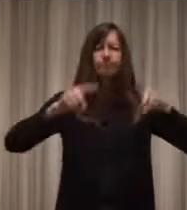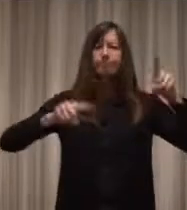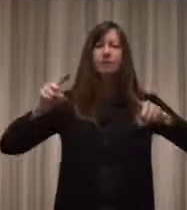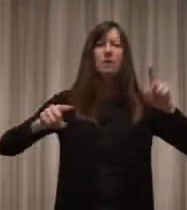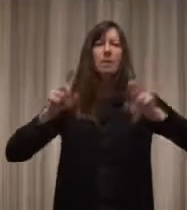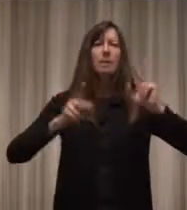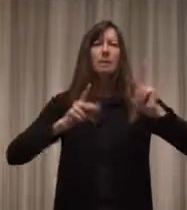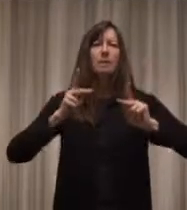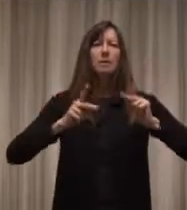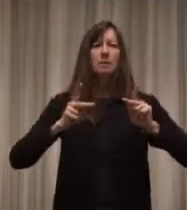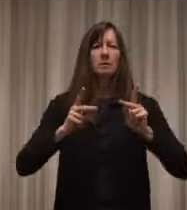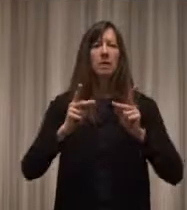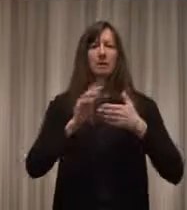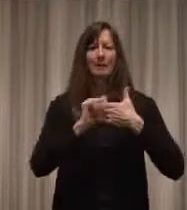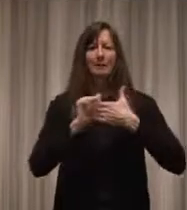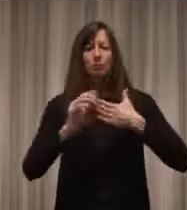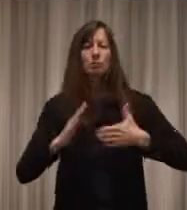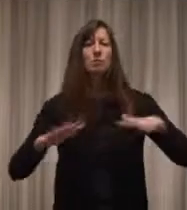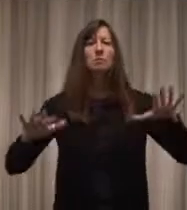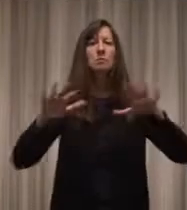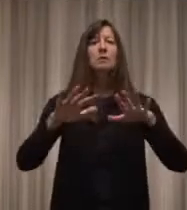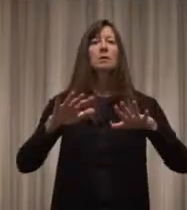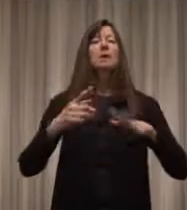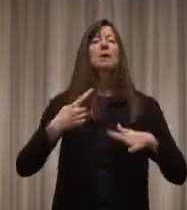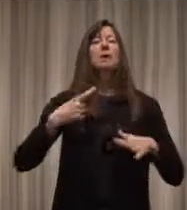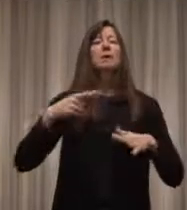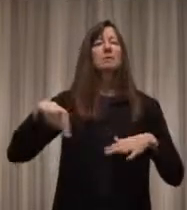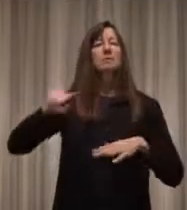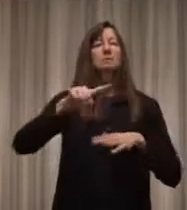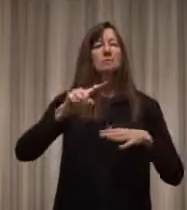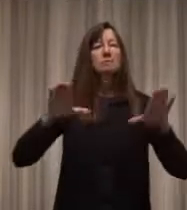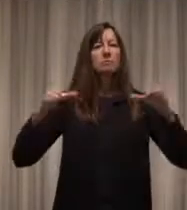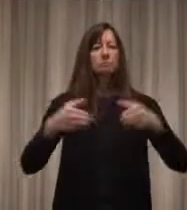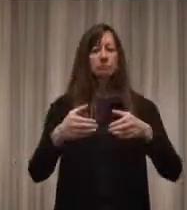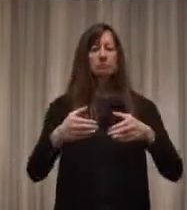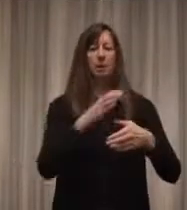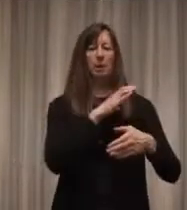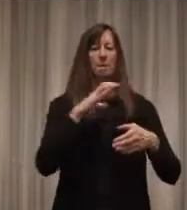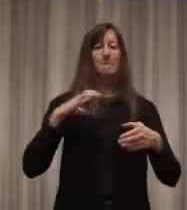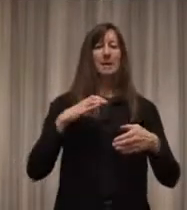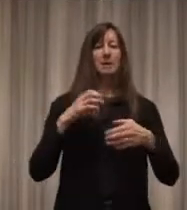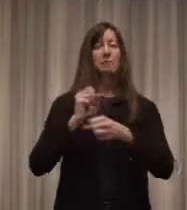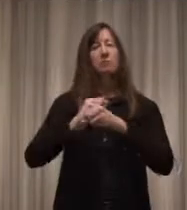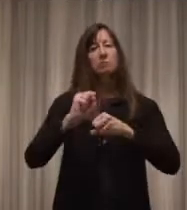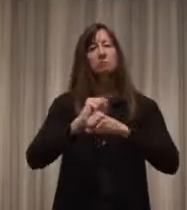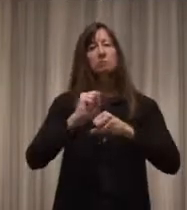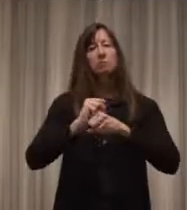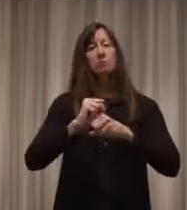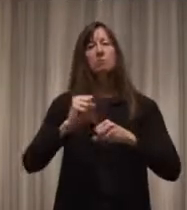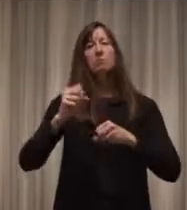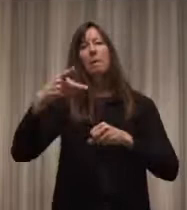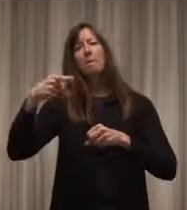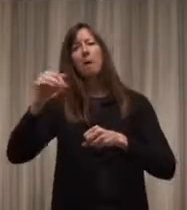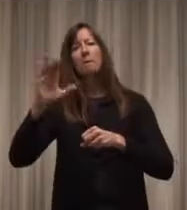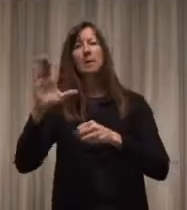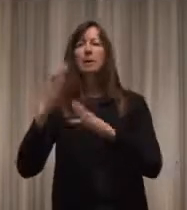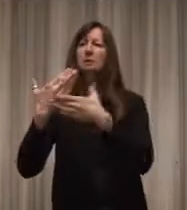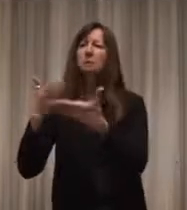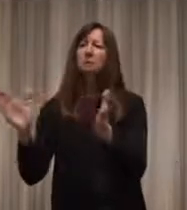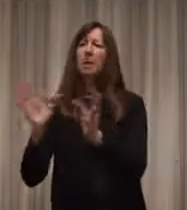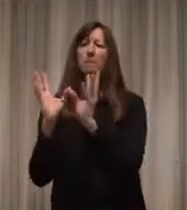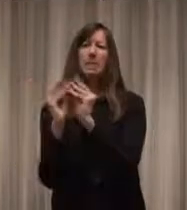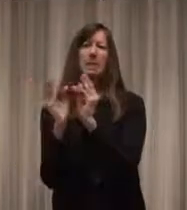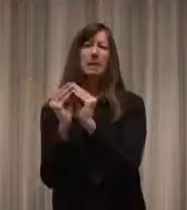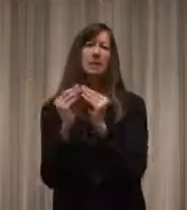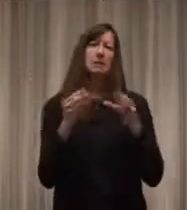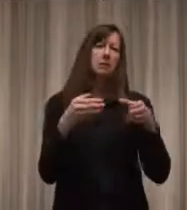been working in a series of public meetings and working sessions of the group to examine our justice system